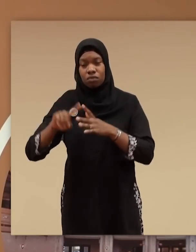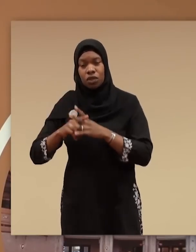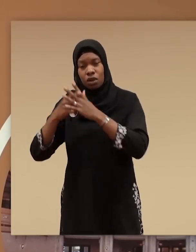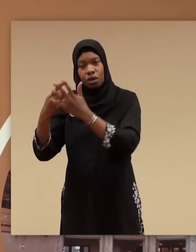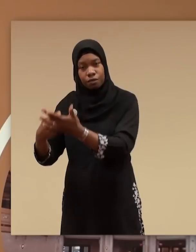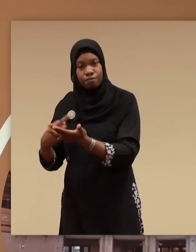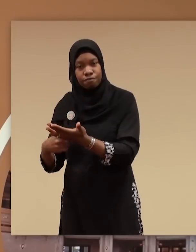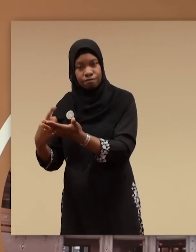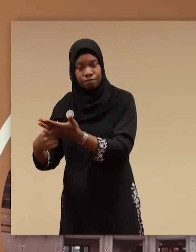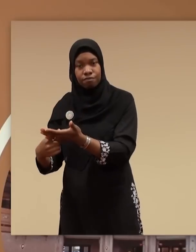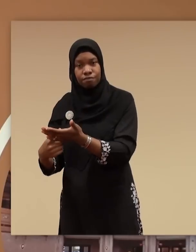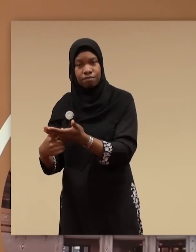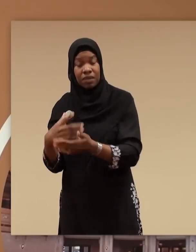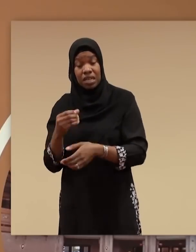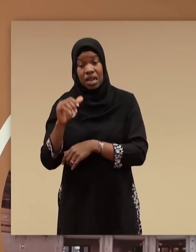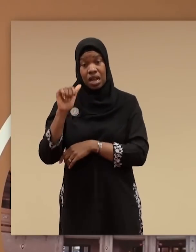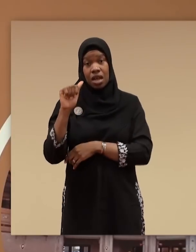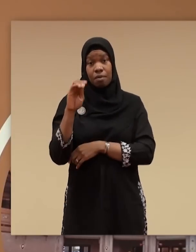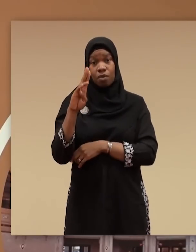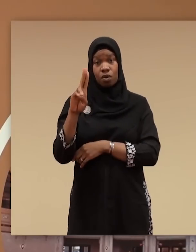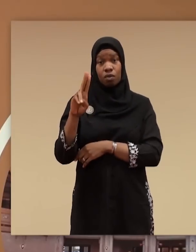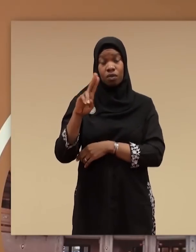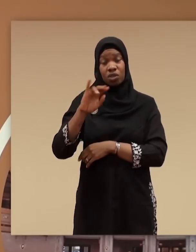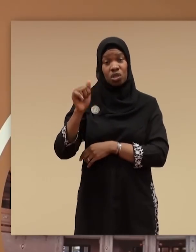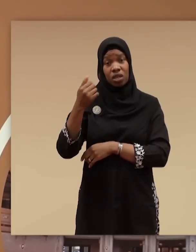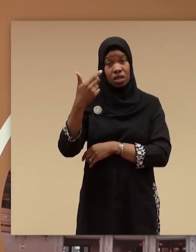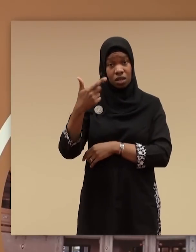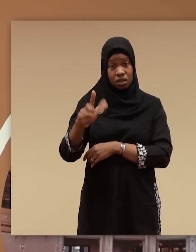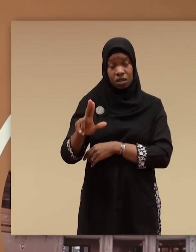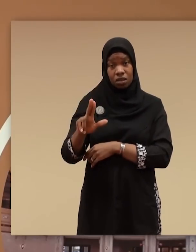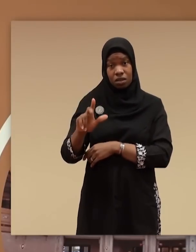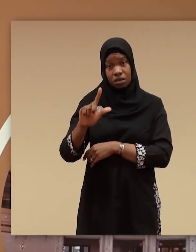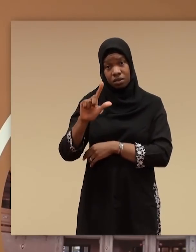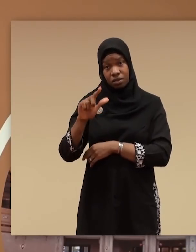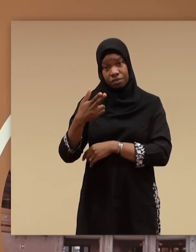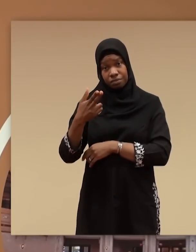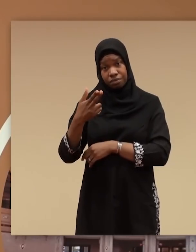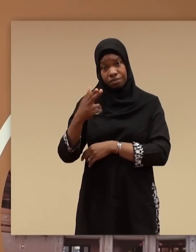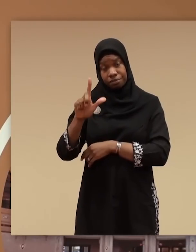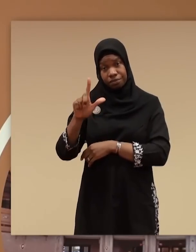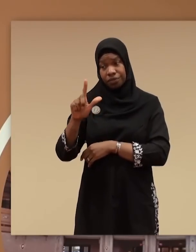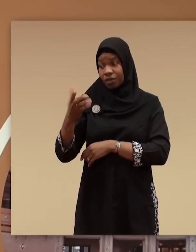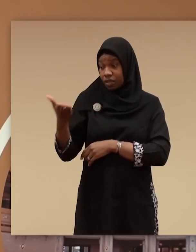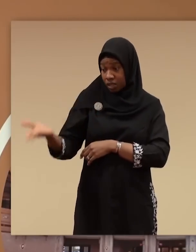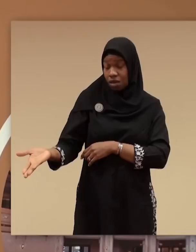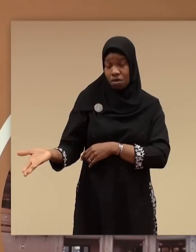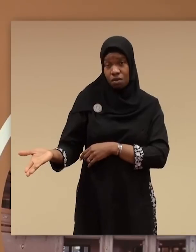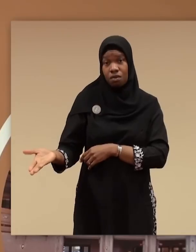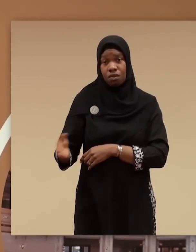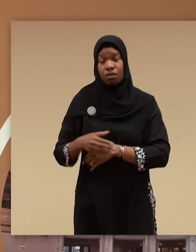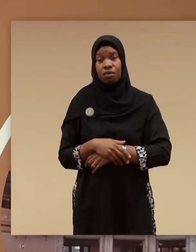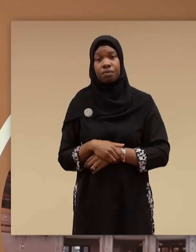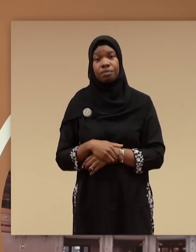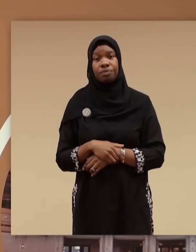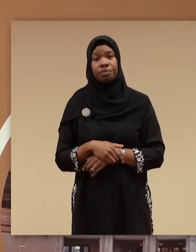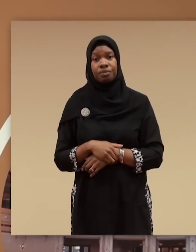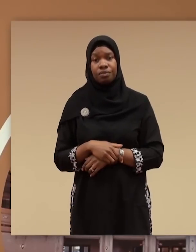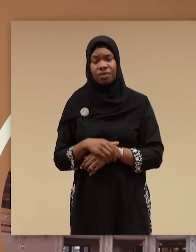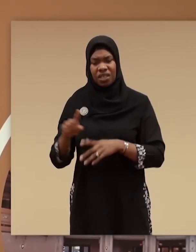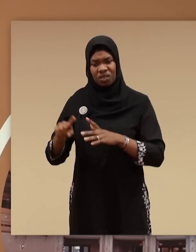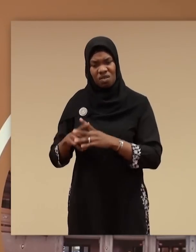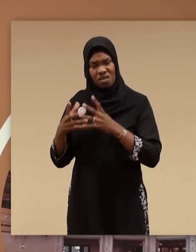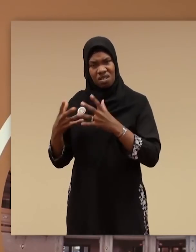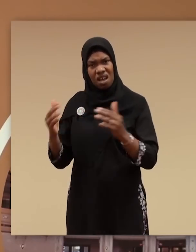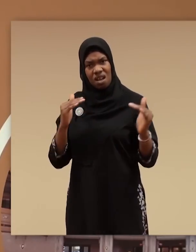was responsible for most of those atrocities. And he said, is it fair for us